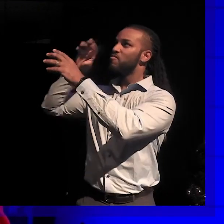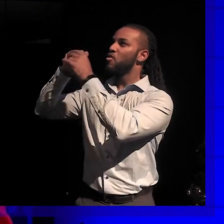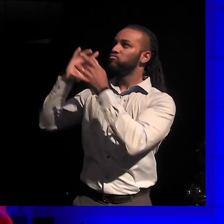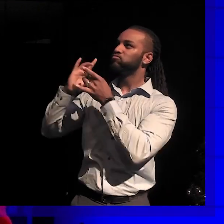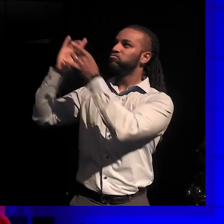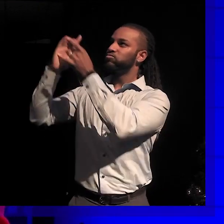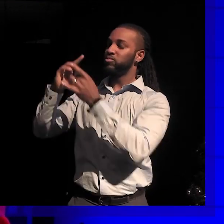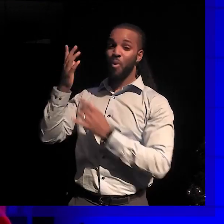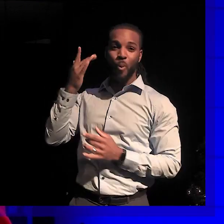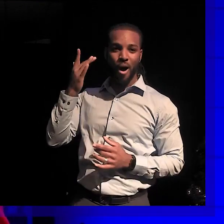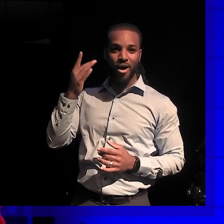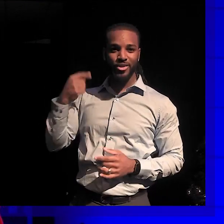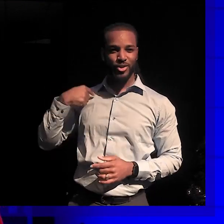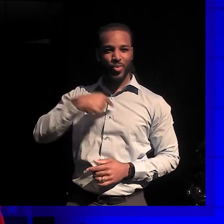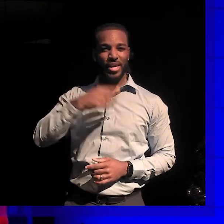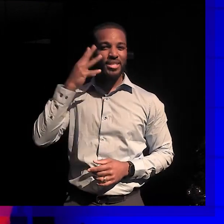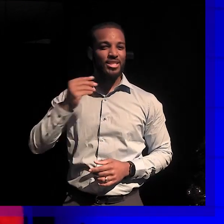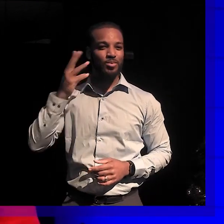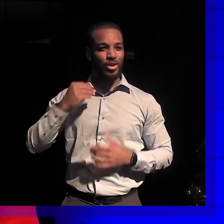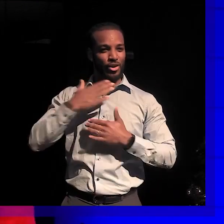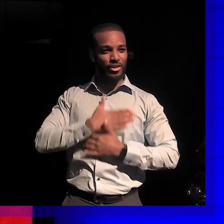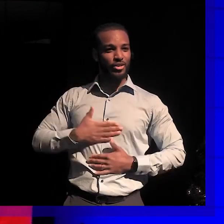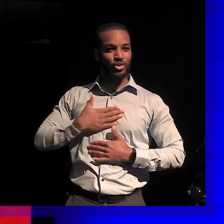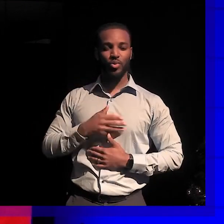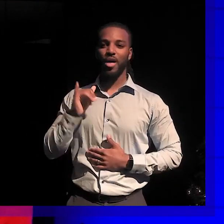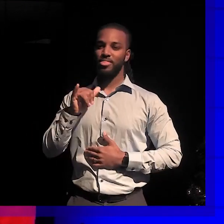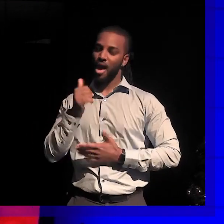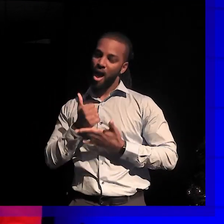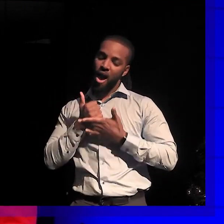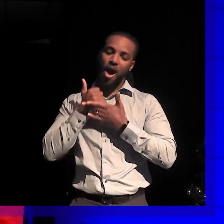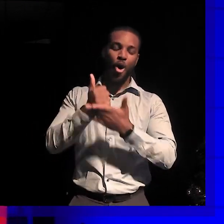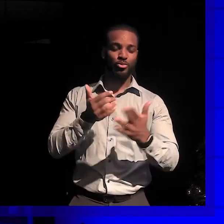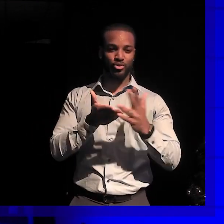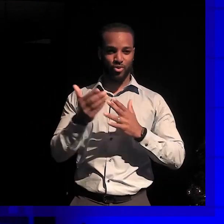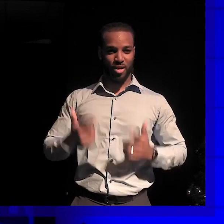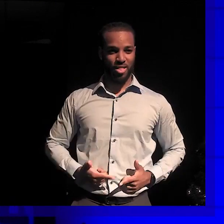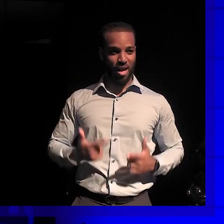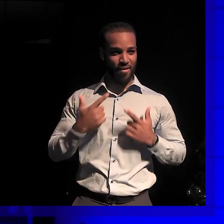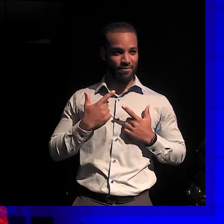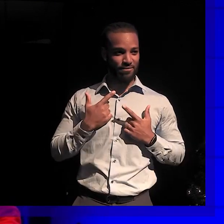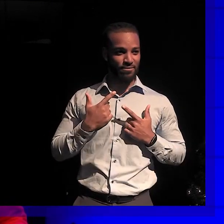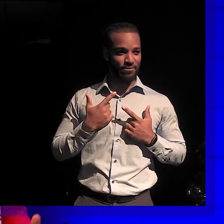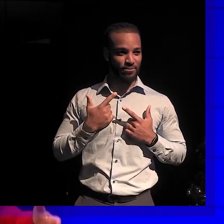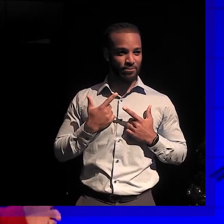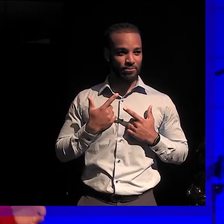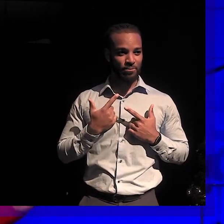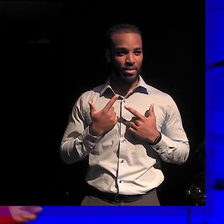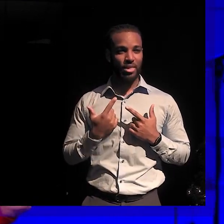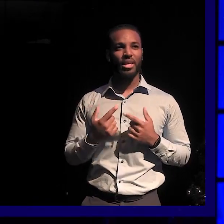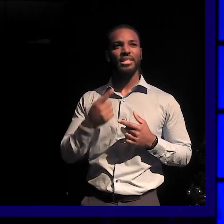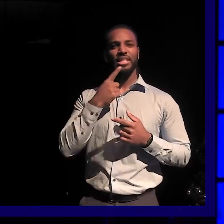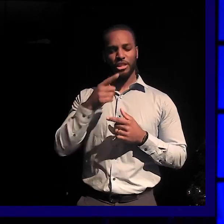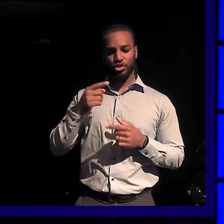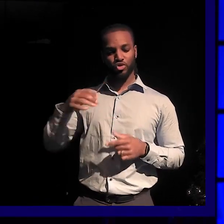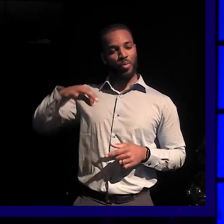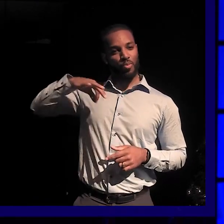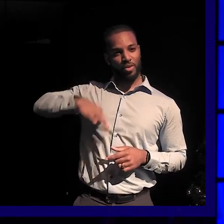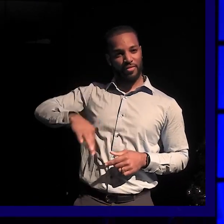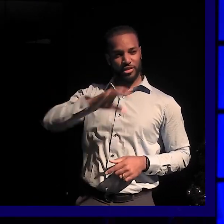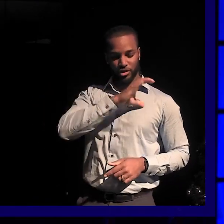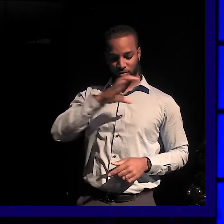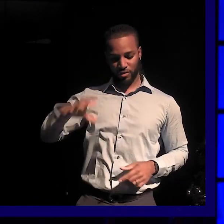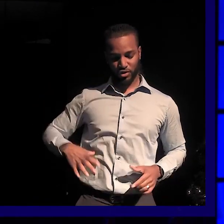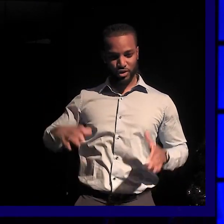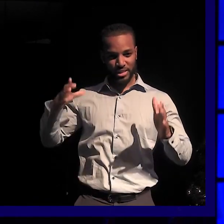that we experience joy, and that joy propels us through life. A.W. Tozer says, it's the privilege of Christians to be joyful.